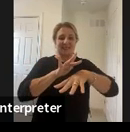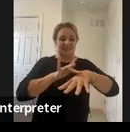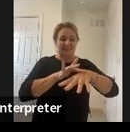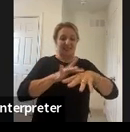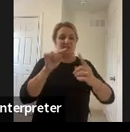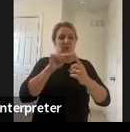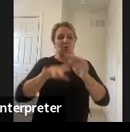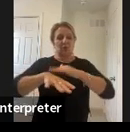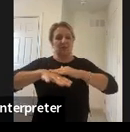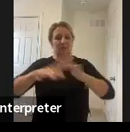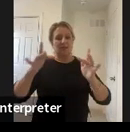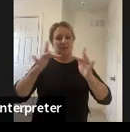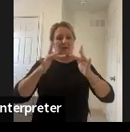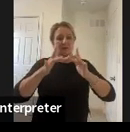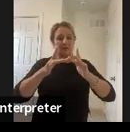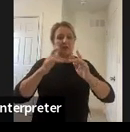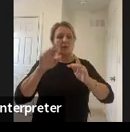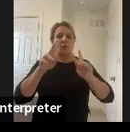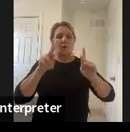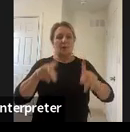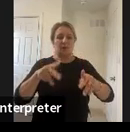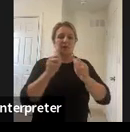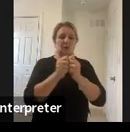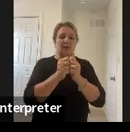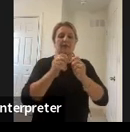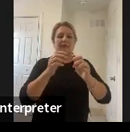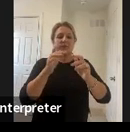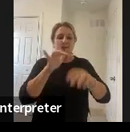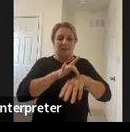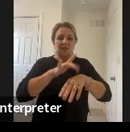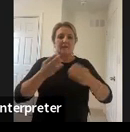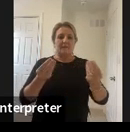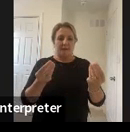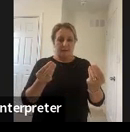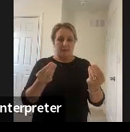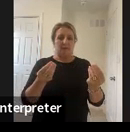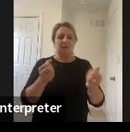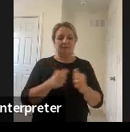contact or contact with those fabrics or objects.